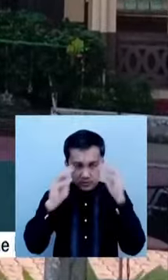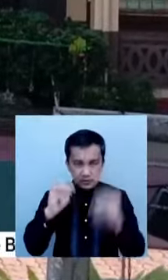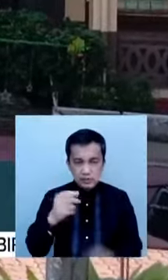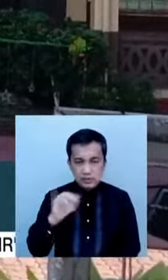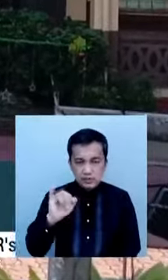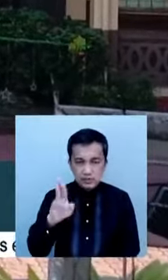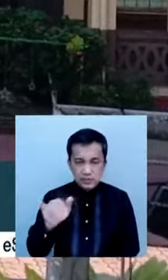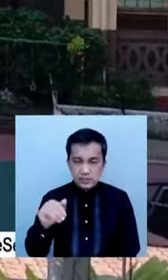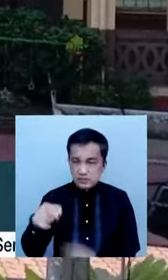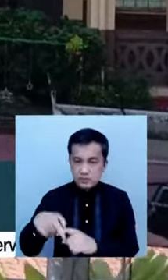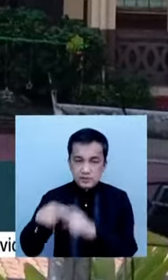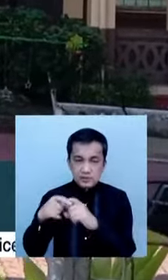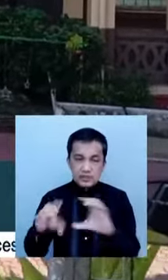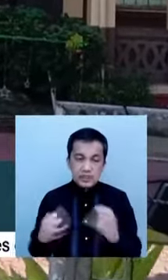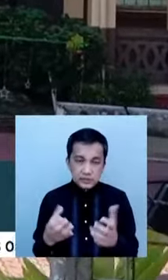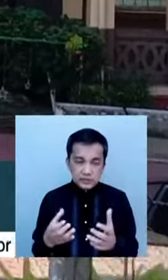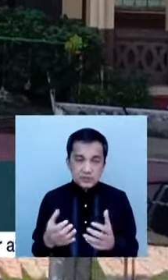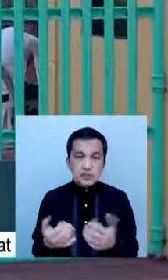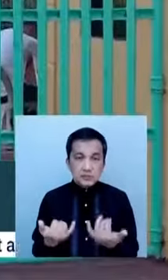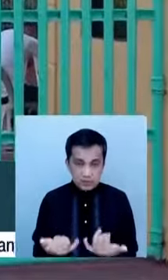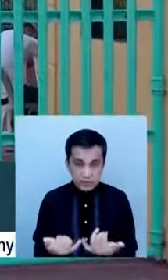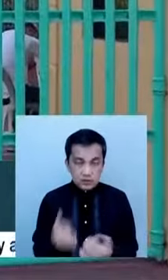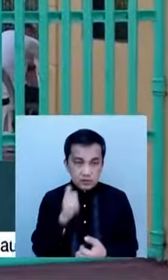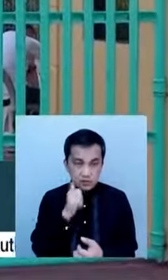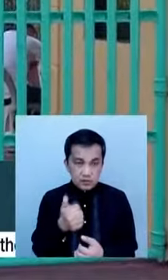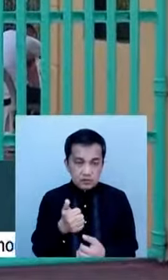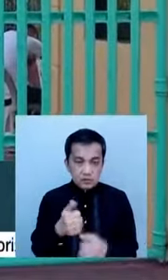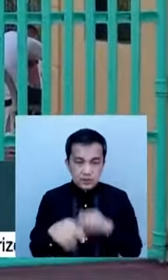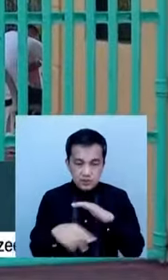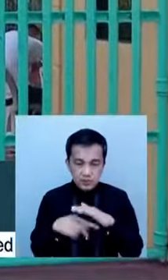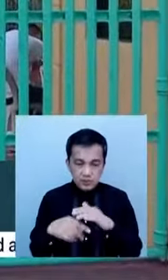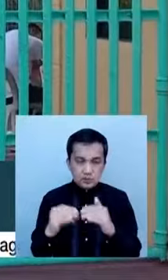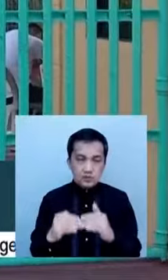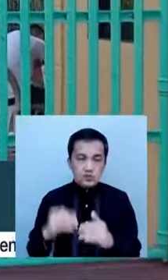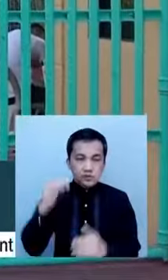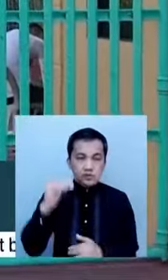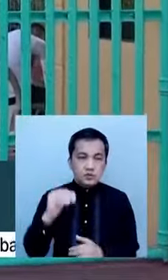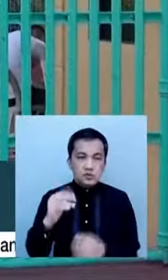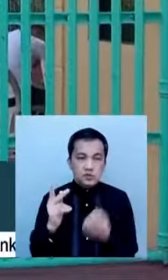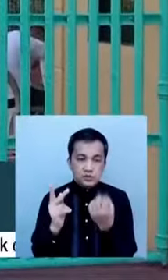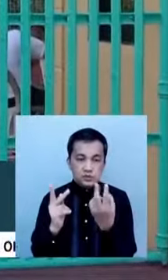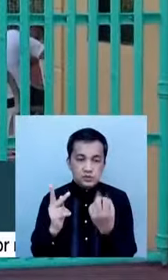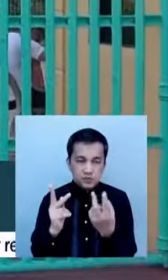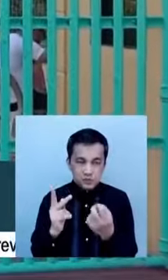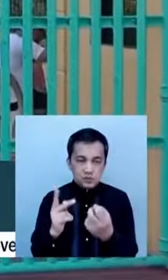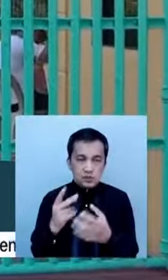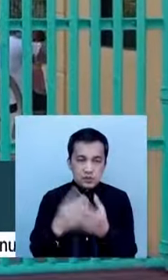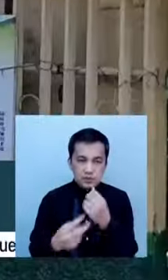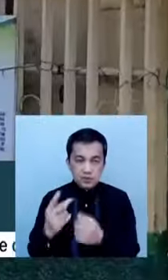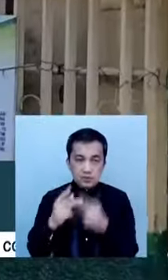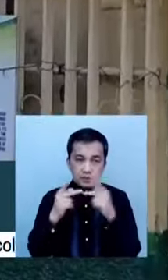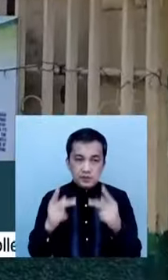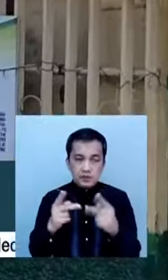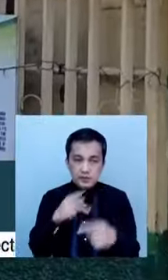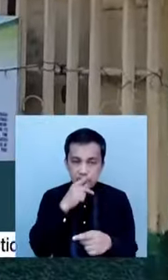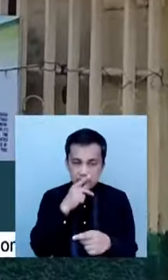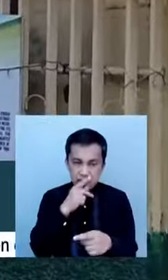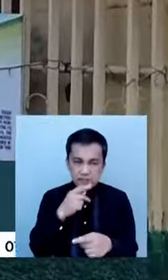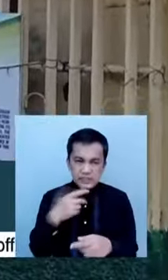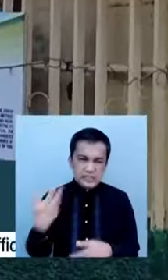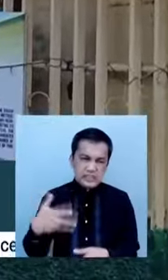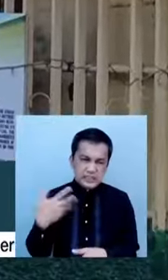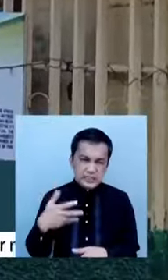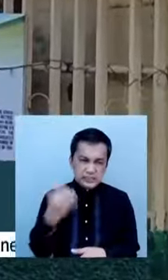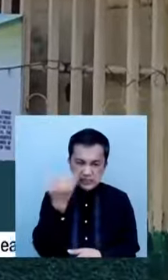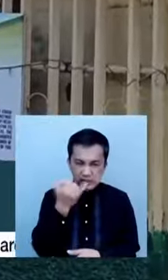suspended classes today and tomorrow from preschool to senior high school in both public and private schools. The heat index in Iloilo City